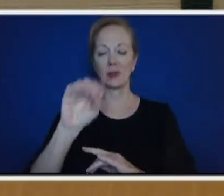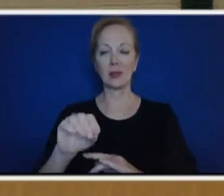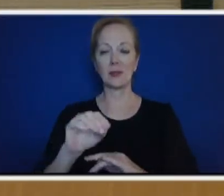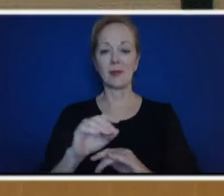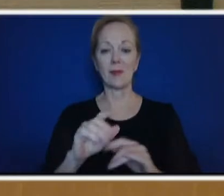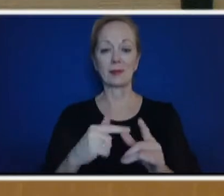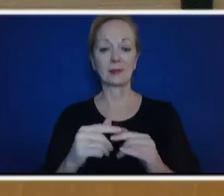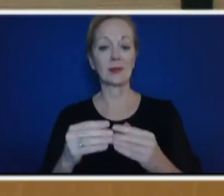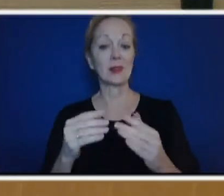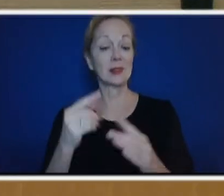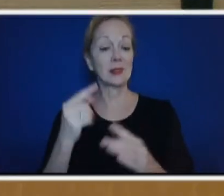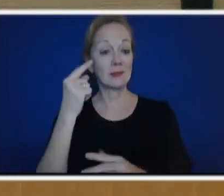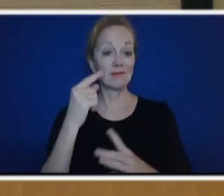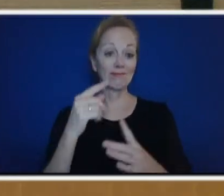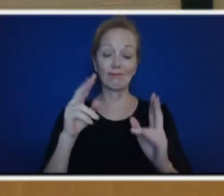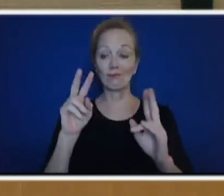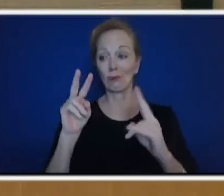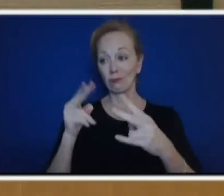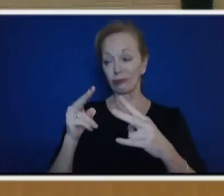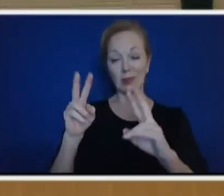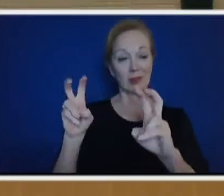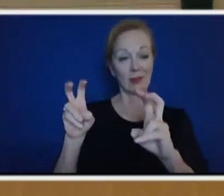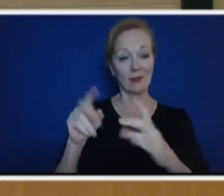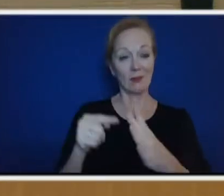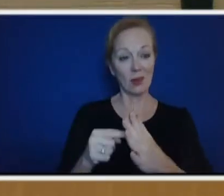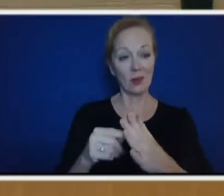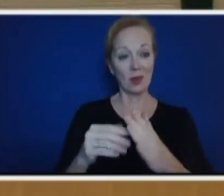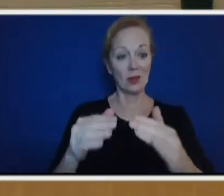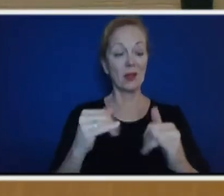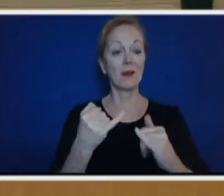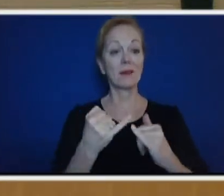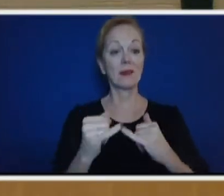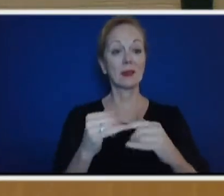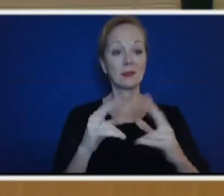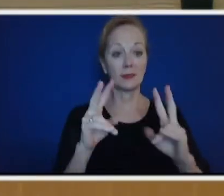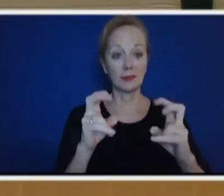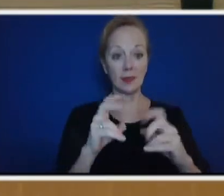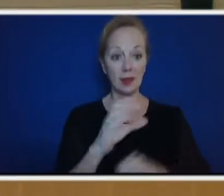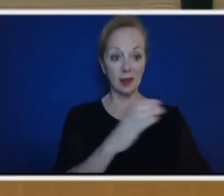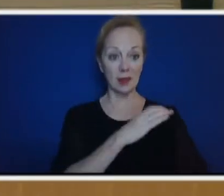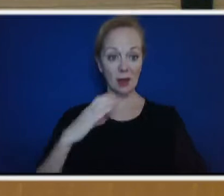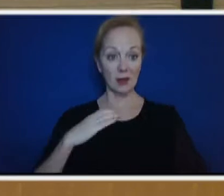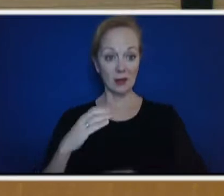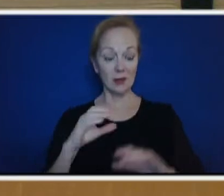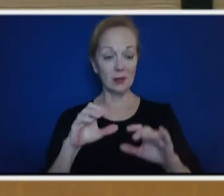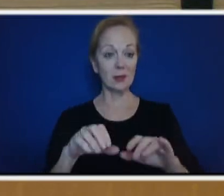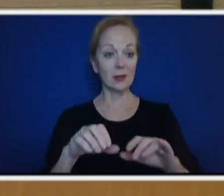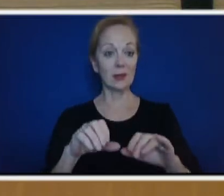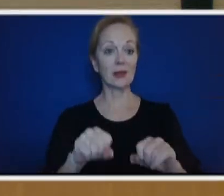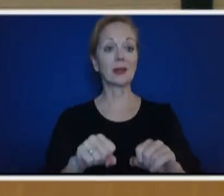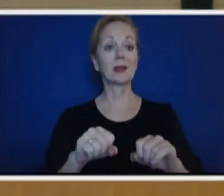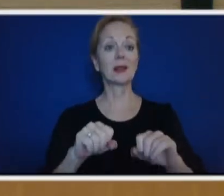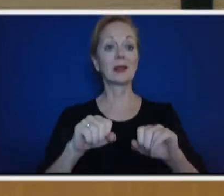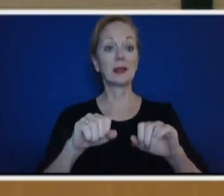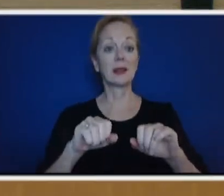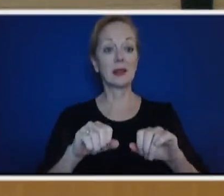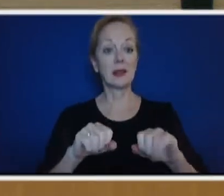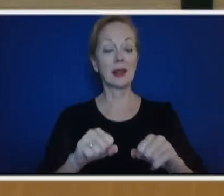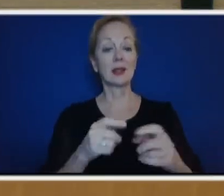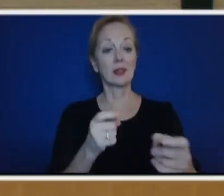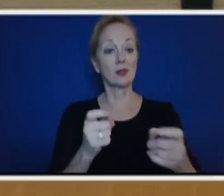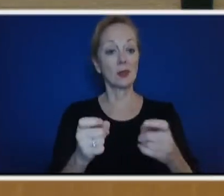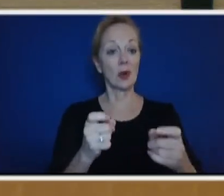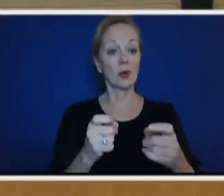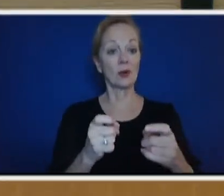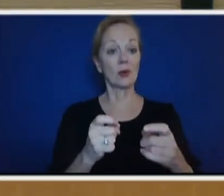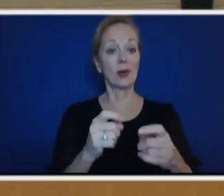considered affordable in this market. Finally, another final headline: Congress can tame inflation by